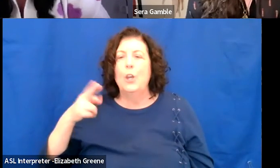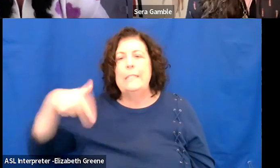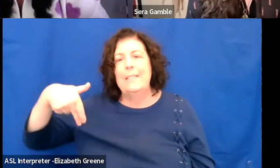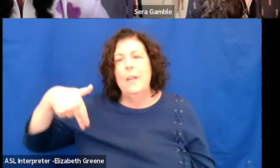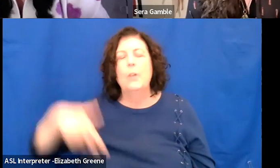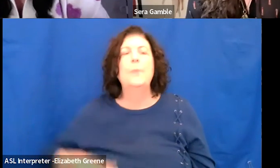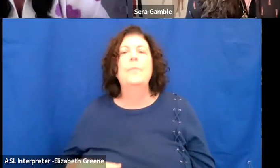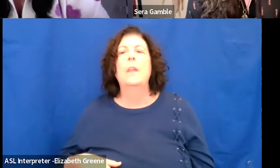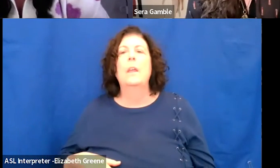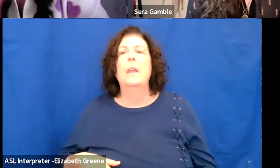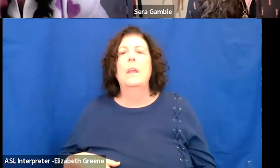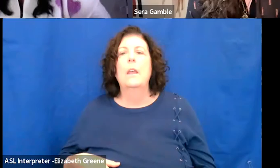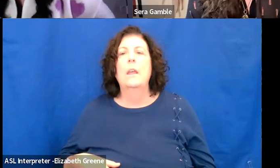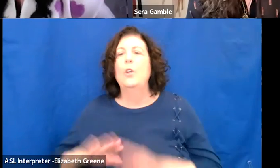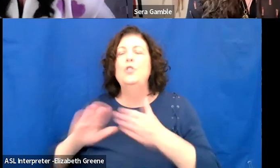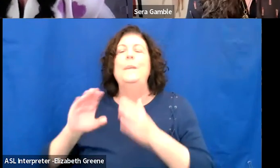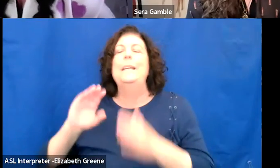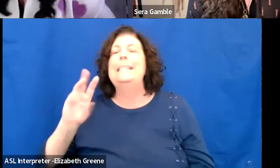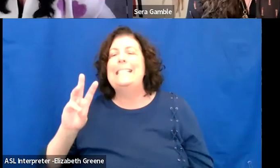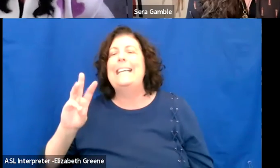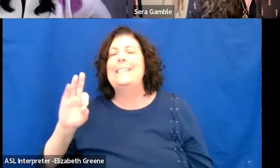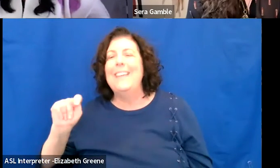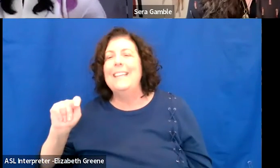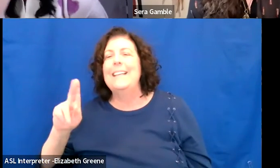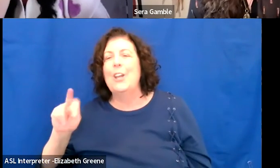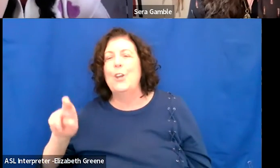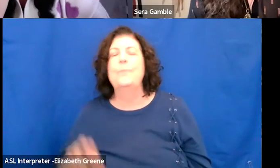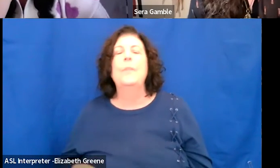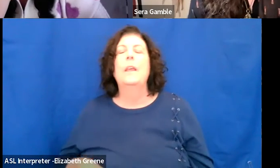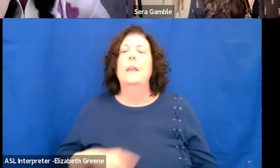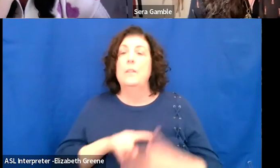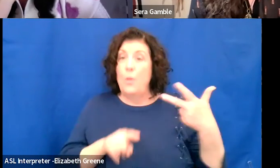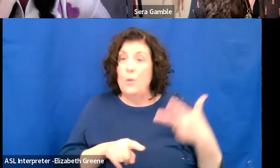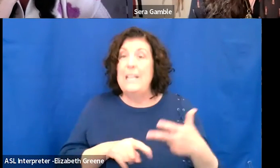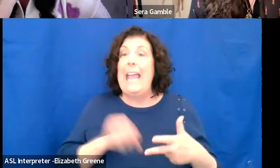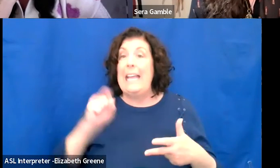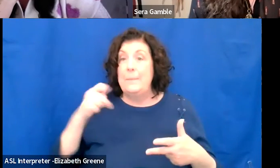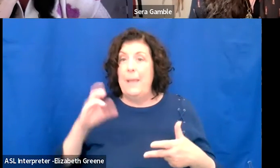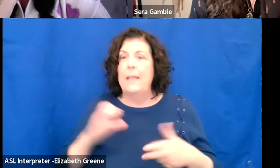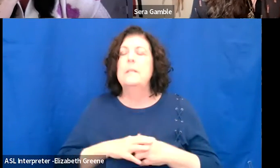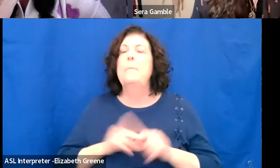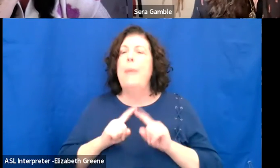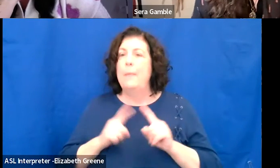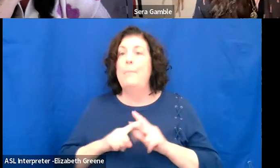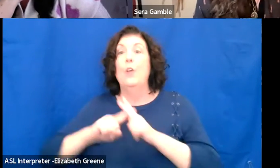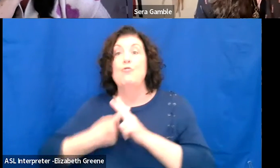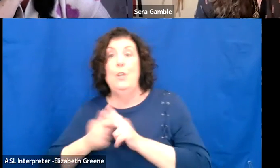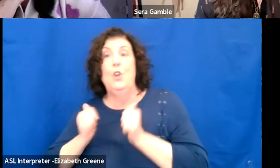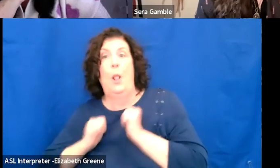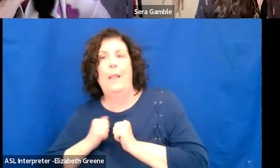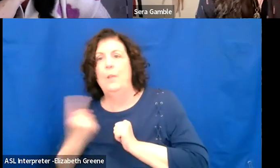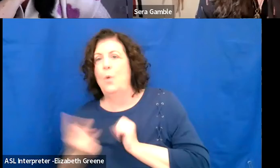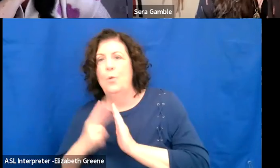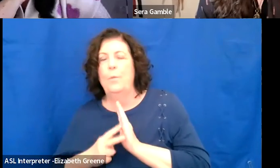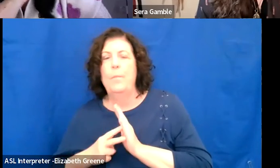And then an original piece, but then the plays were always original, and that's always what would get read first. What were your specs? It's funny because you and I